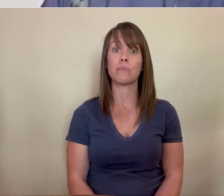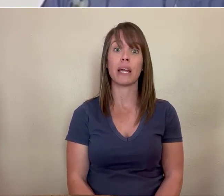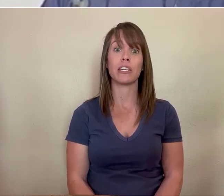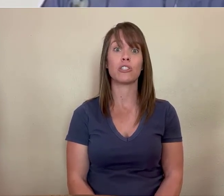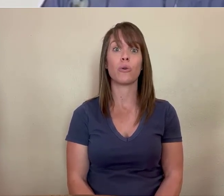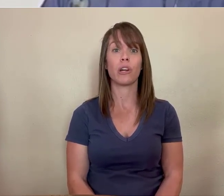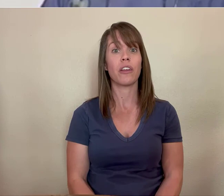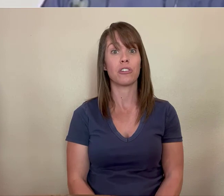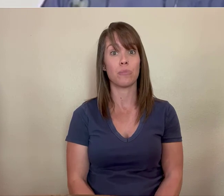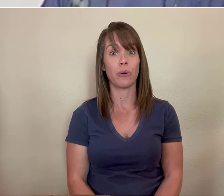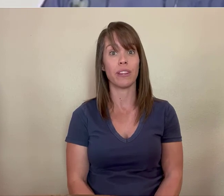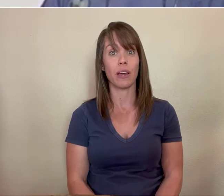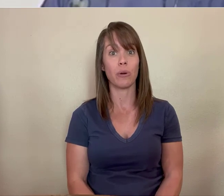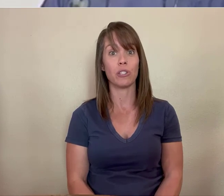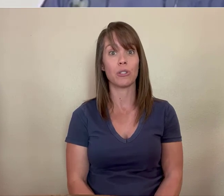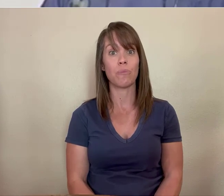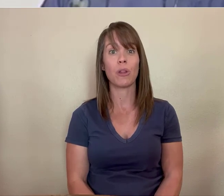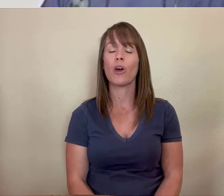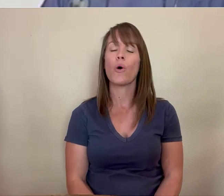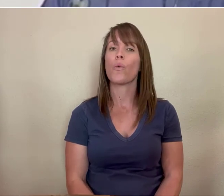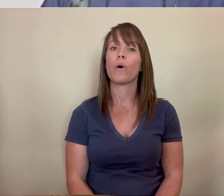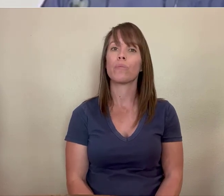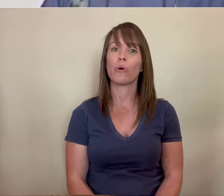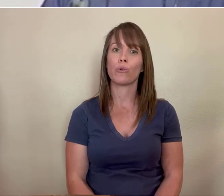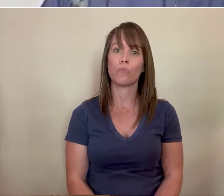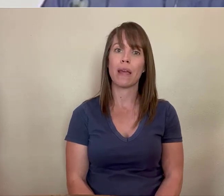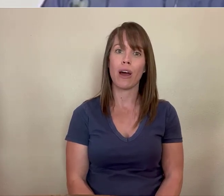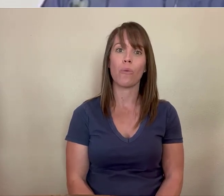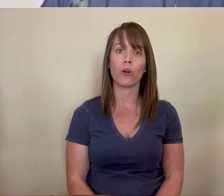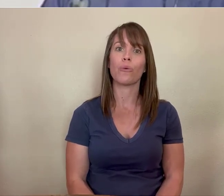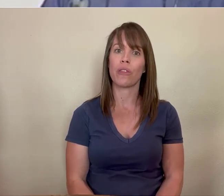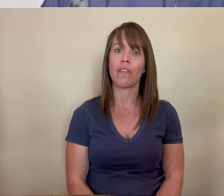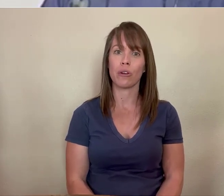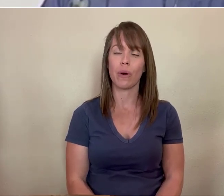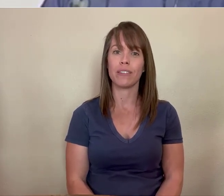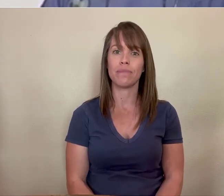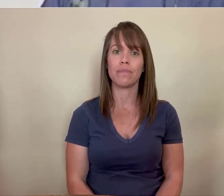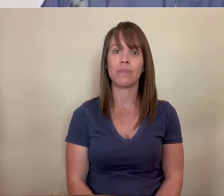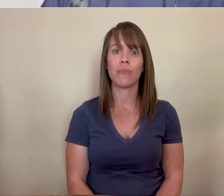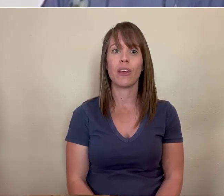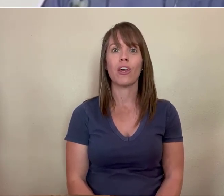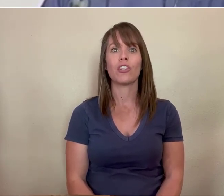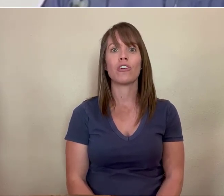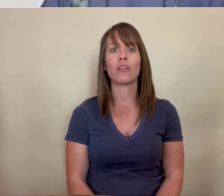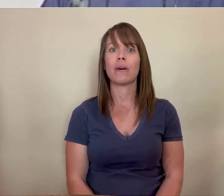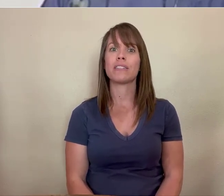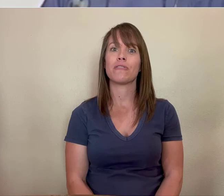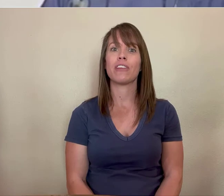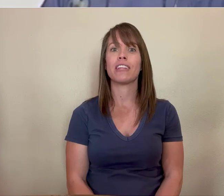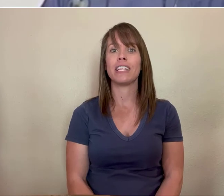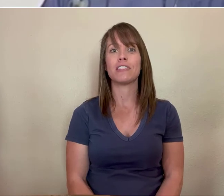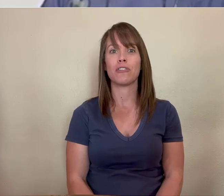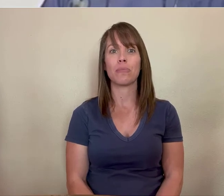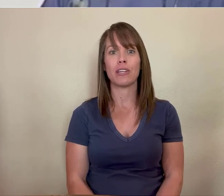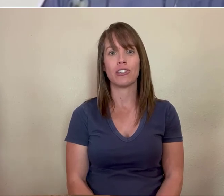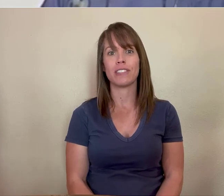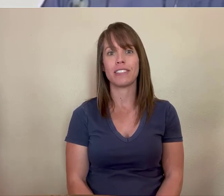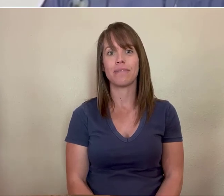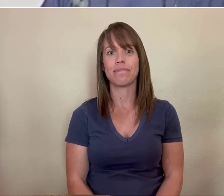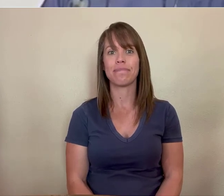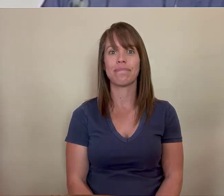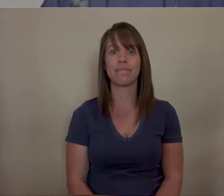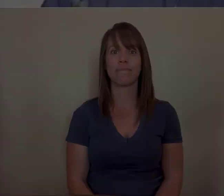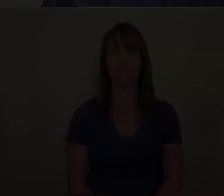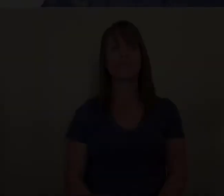English, Spanish, or another spoken language. One approach may not work with everyone. Try the best to fit the needs of your